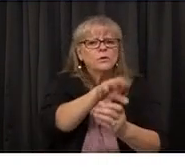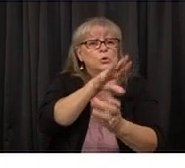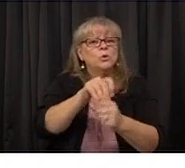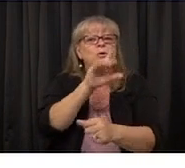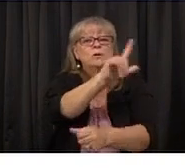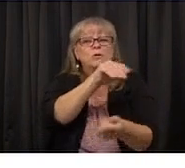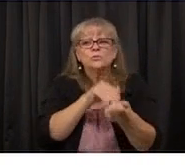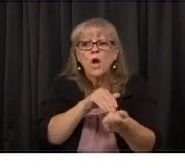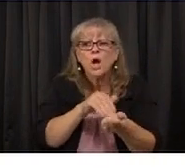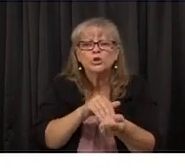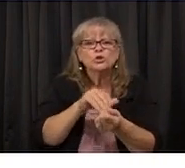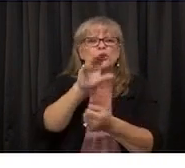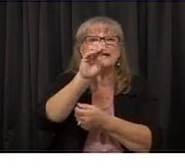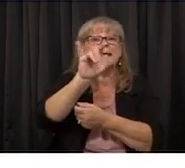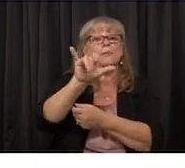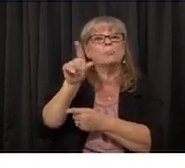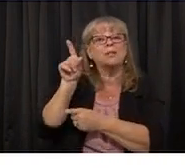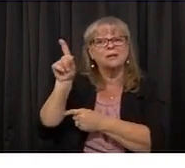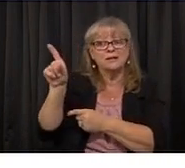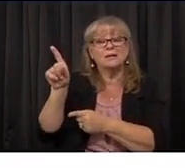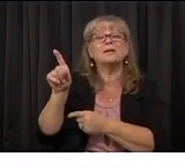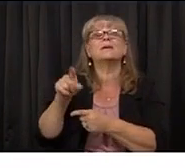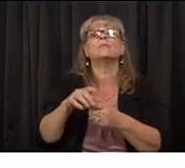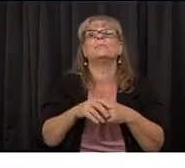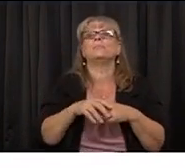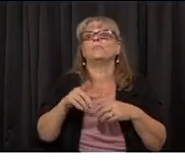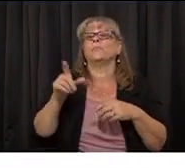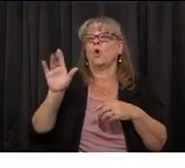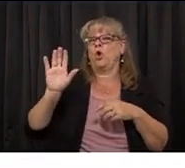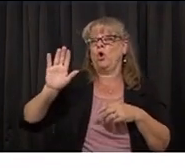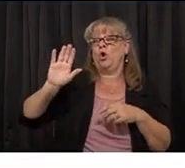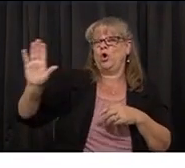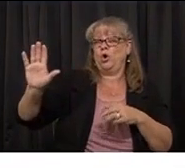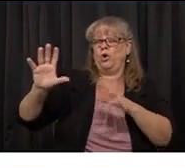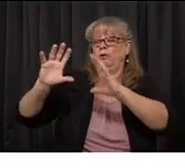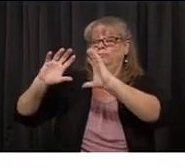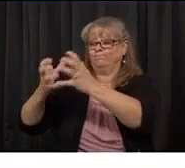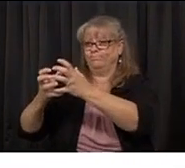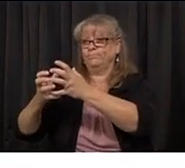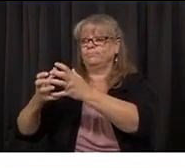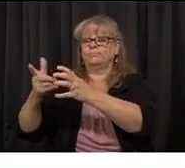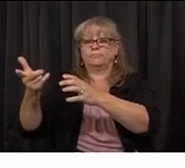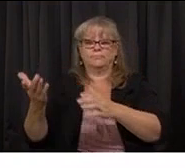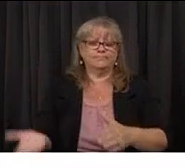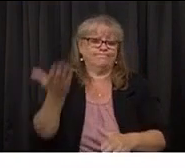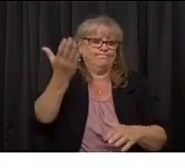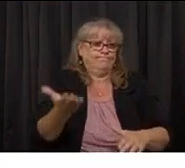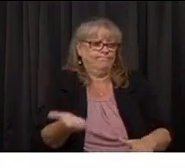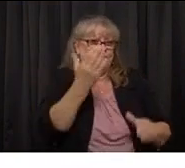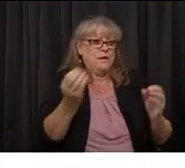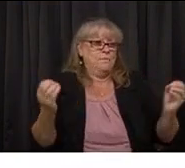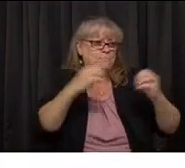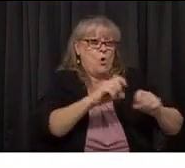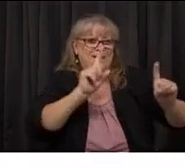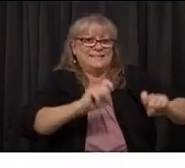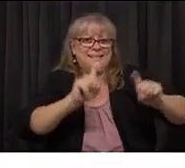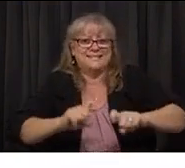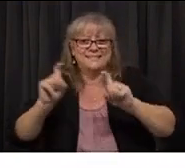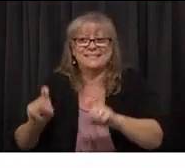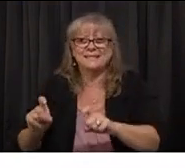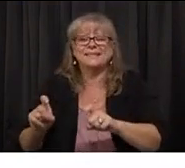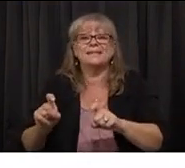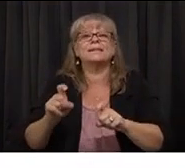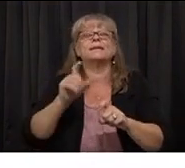this unprecedented scaling and growth. It's quite a feat to go from running 200 tests a day to over 3,000 tests a day. And that's just the